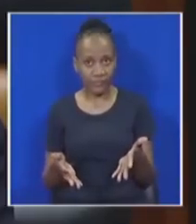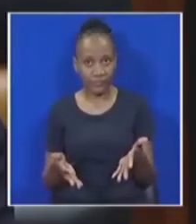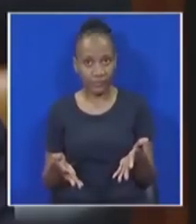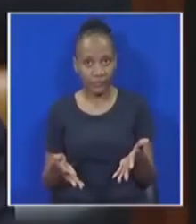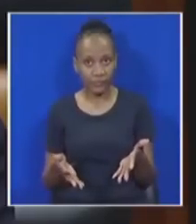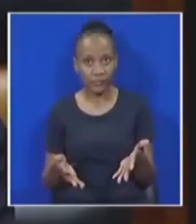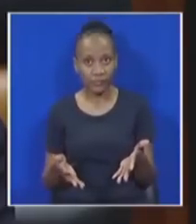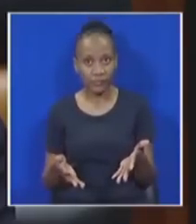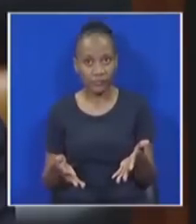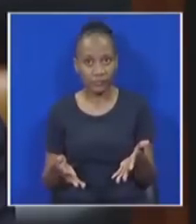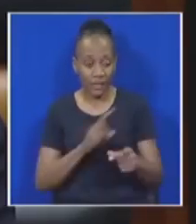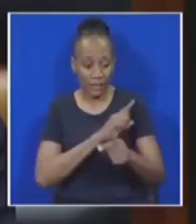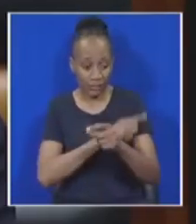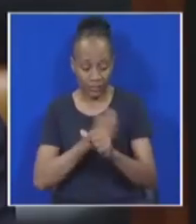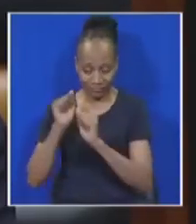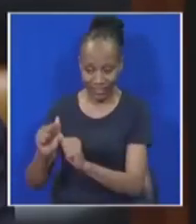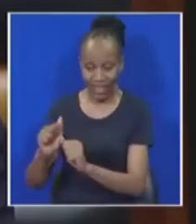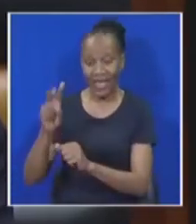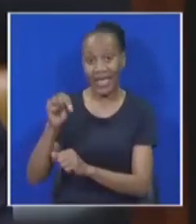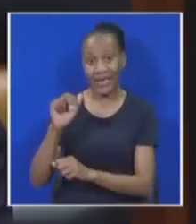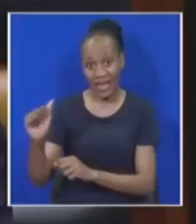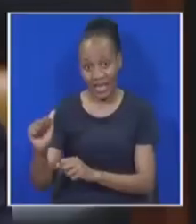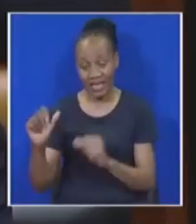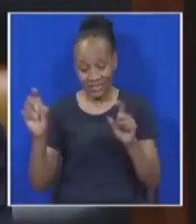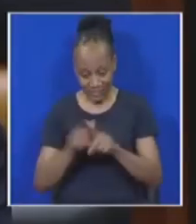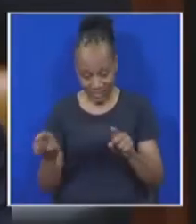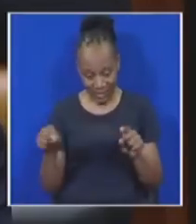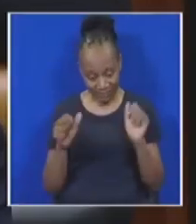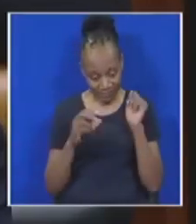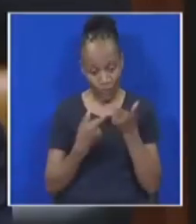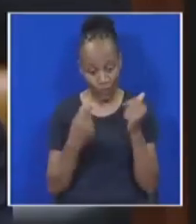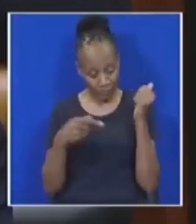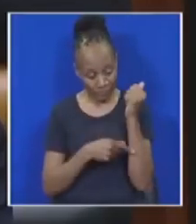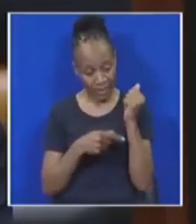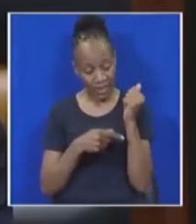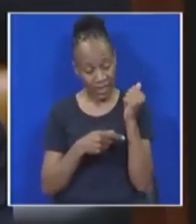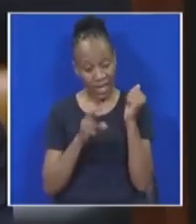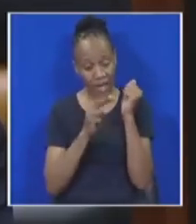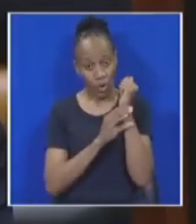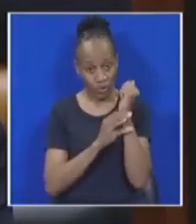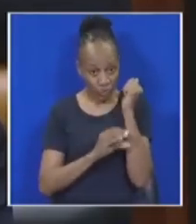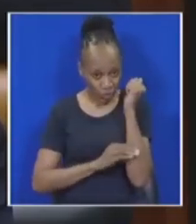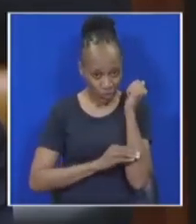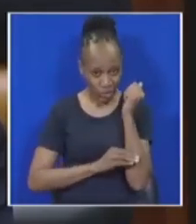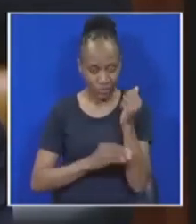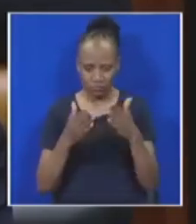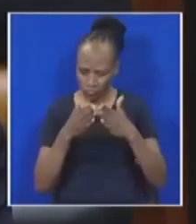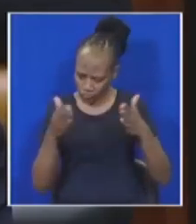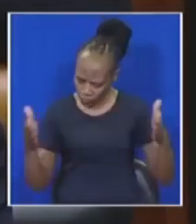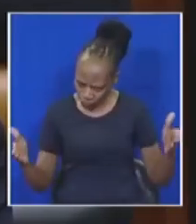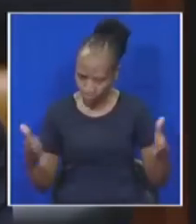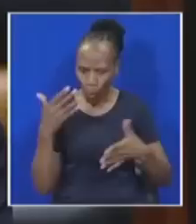National Assembly obligation in terms of the Constitution to conduct its business in an open and transparent